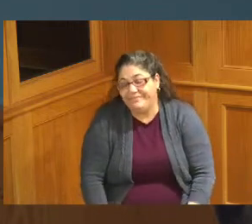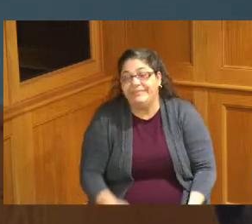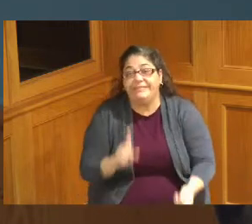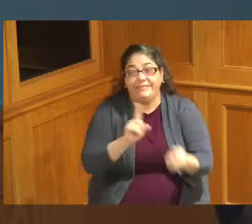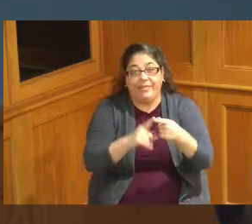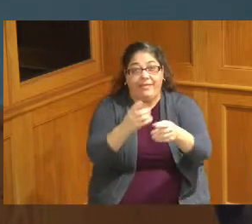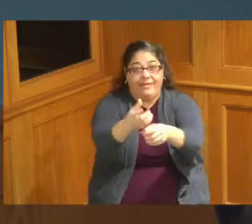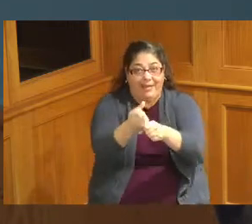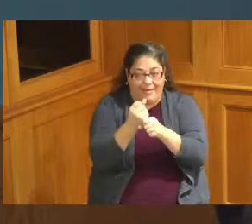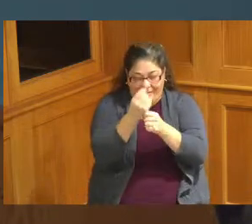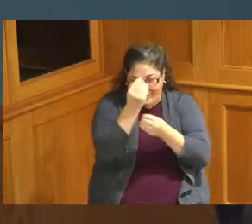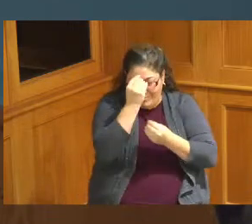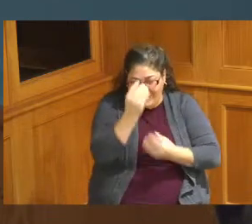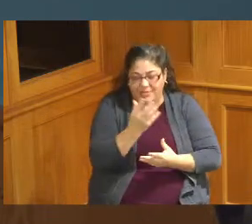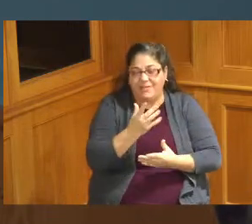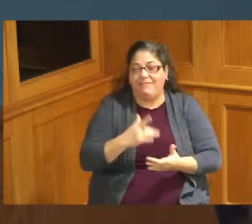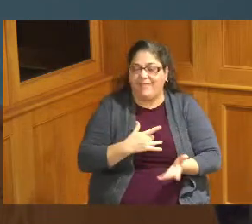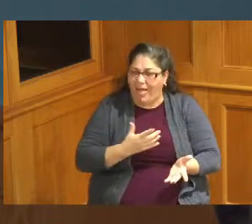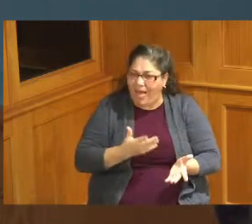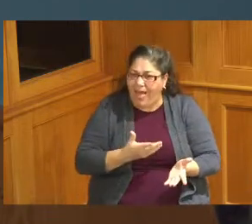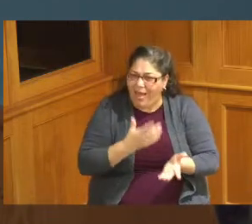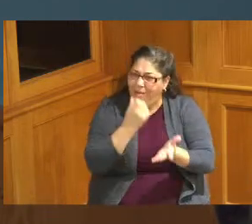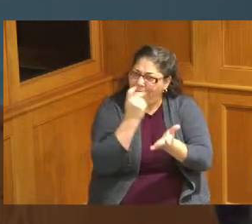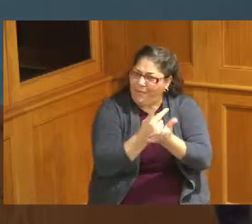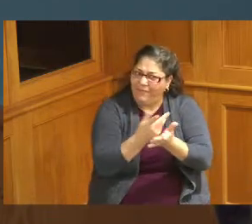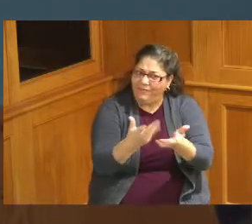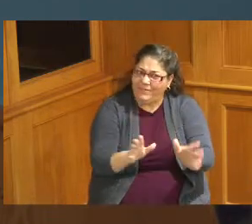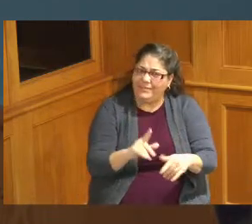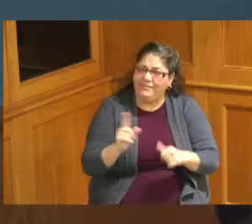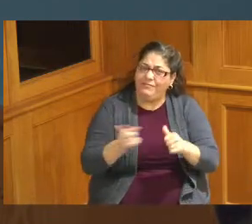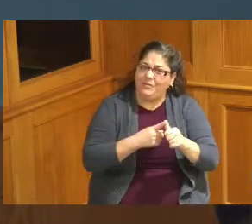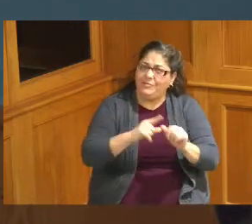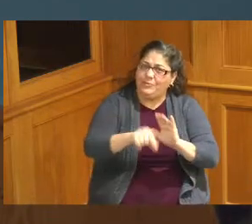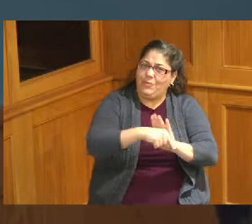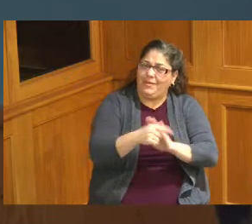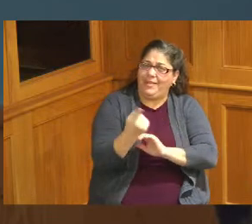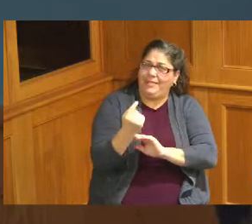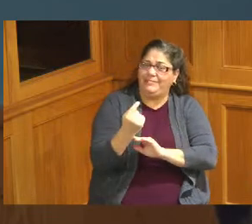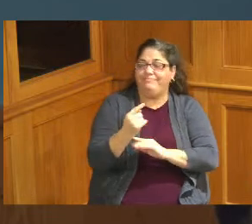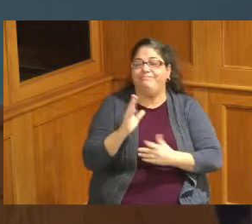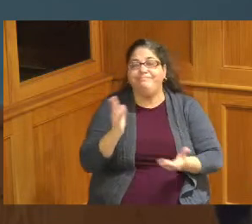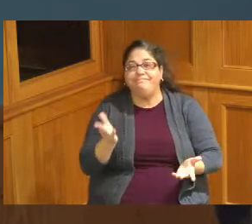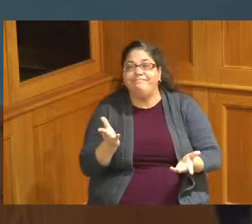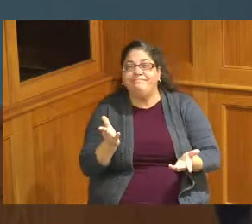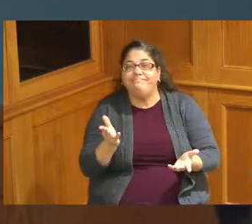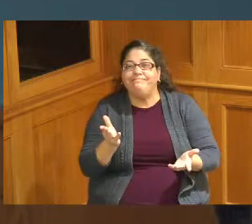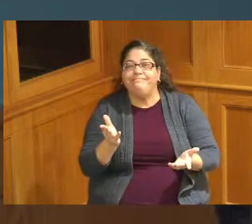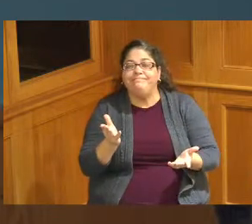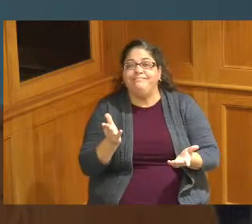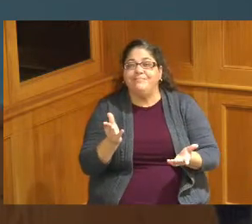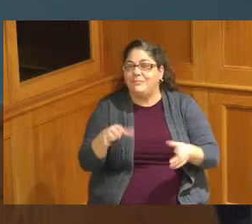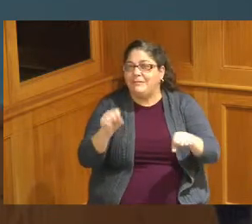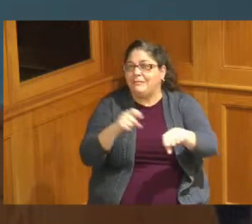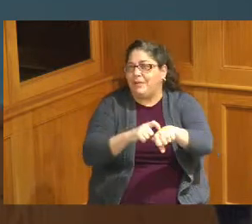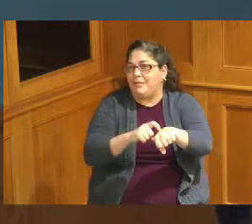information. So I just thought that would have been done in the first quarter, so that I would have, it takes some